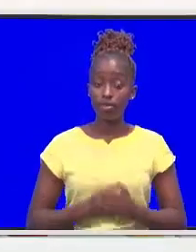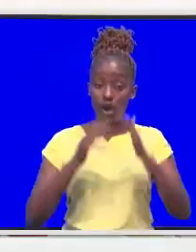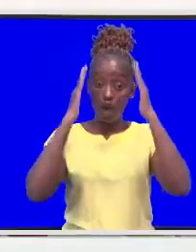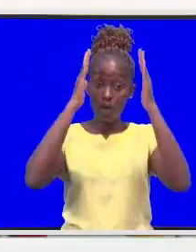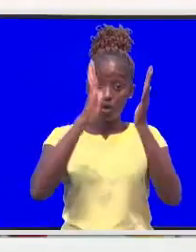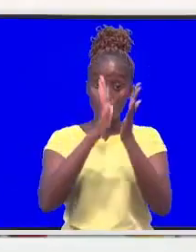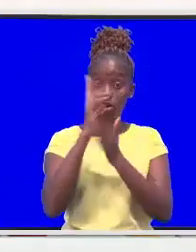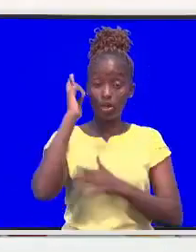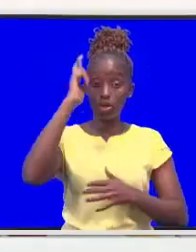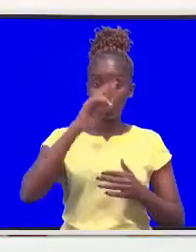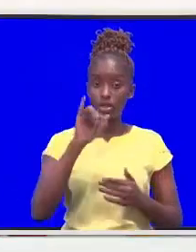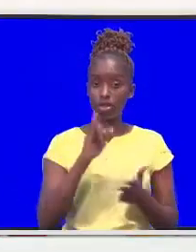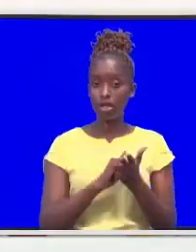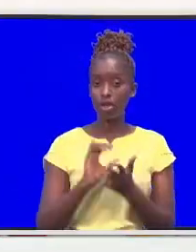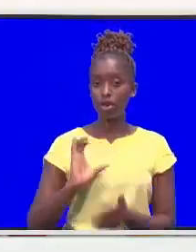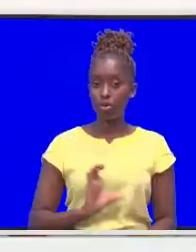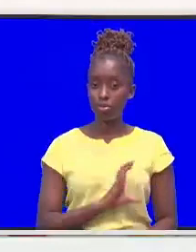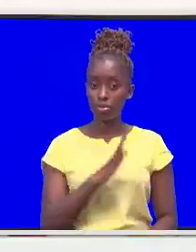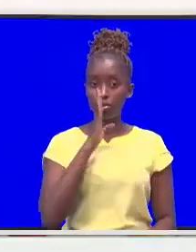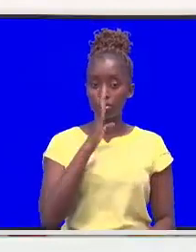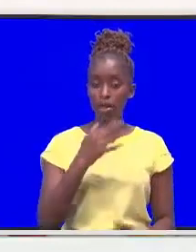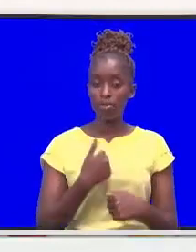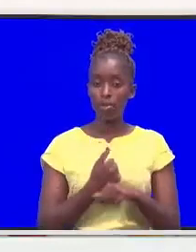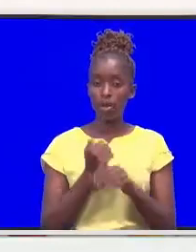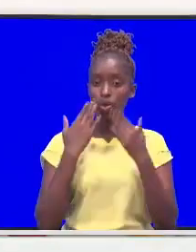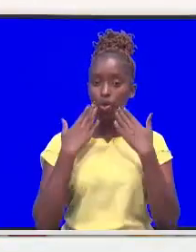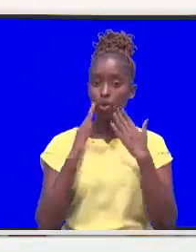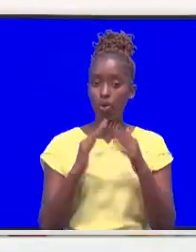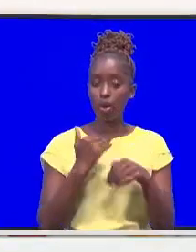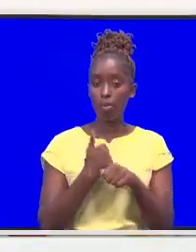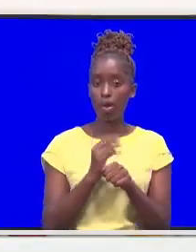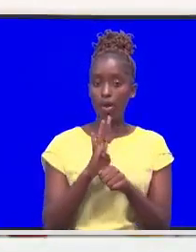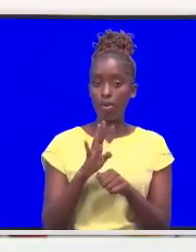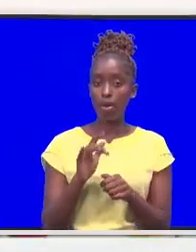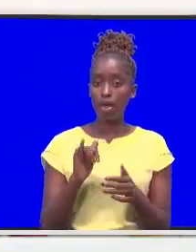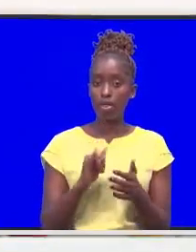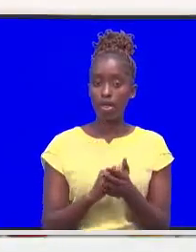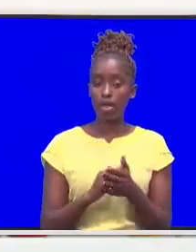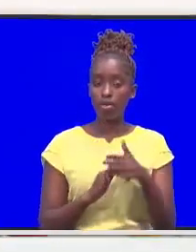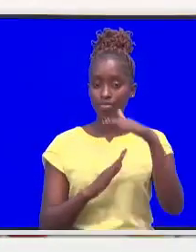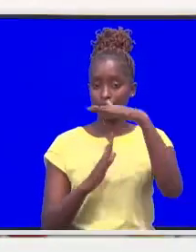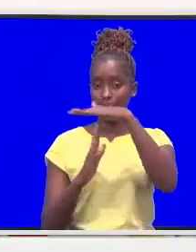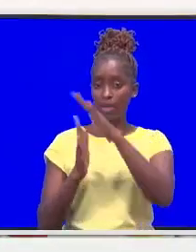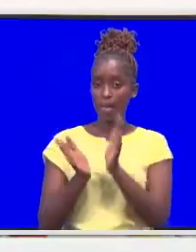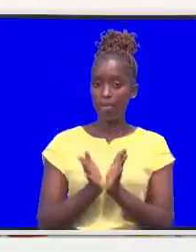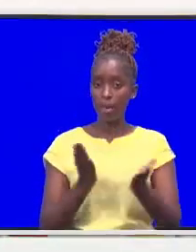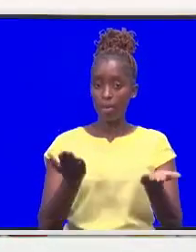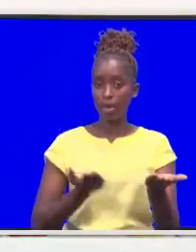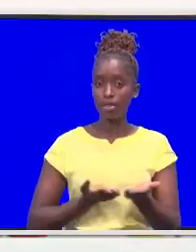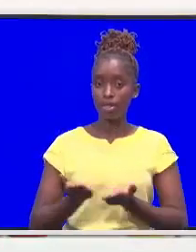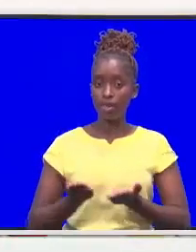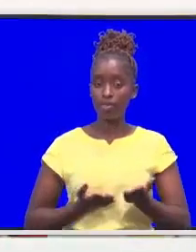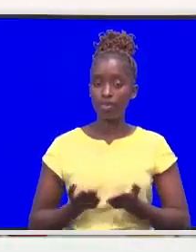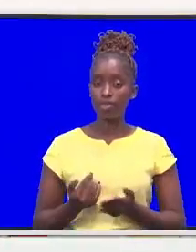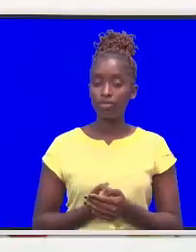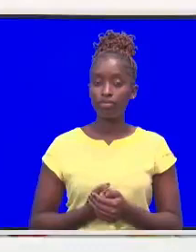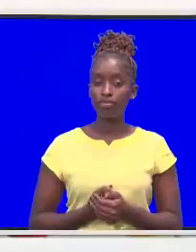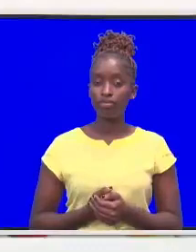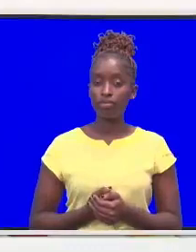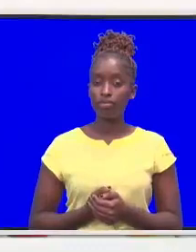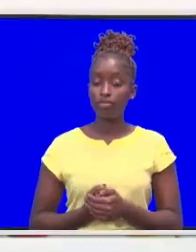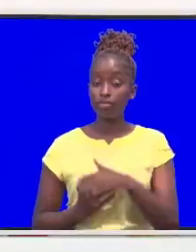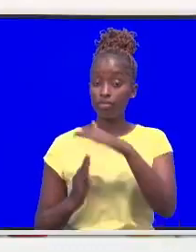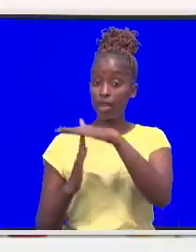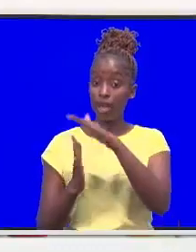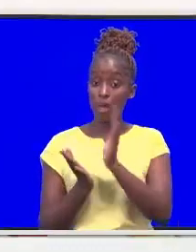was already established, was made by the head of public service. The head of public service does